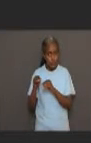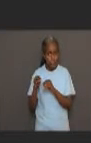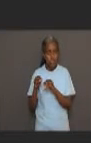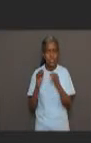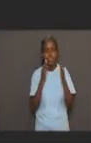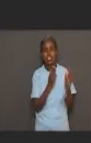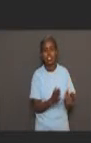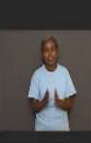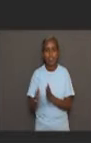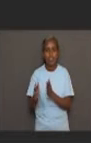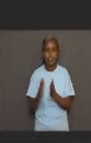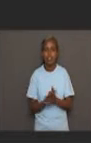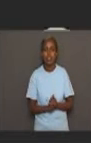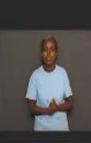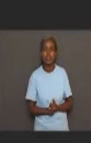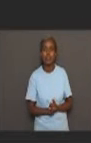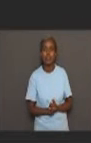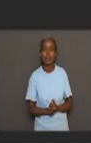Students, let's get ready.